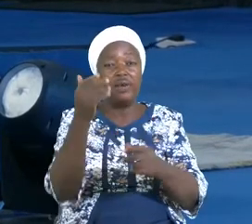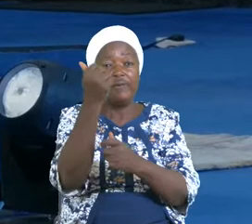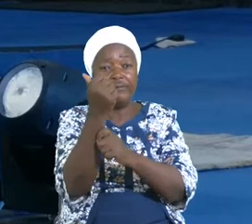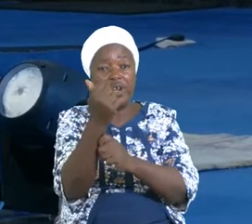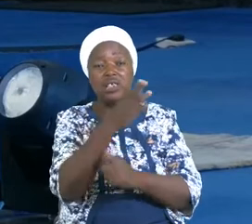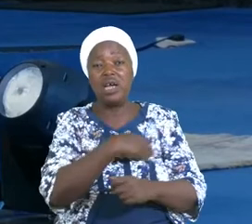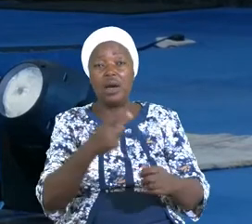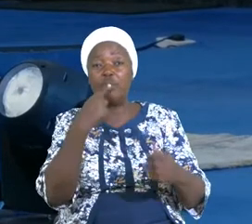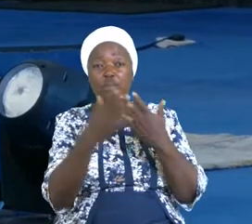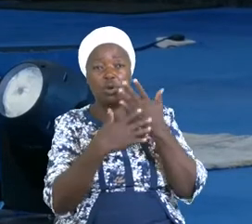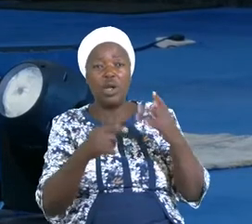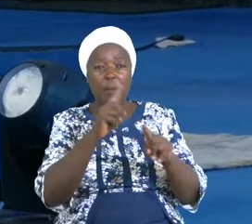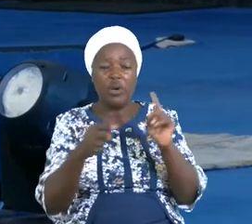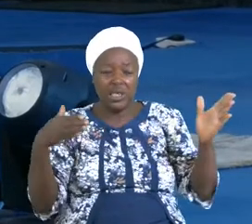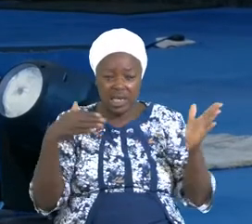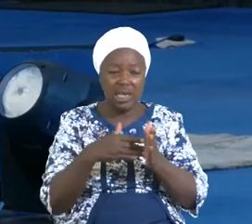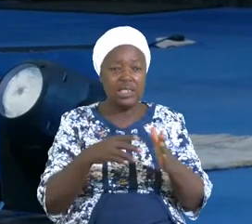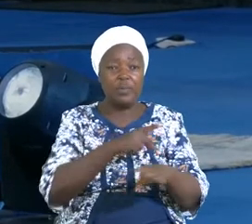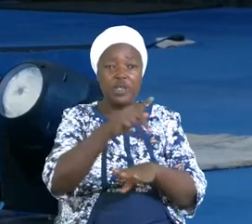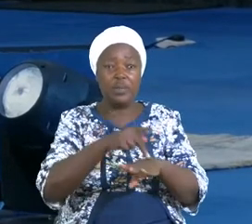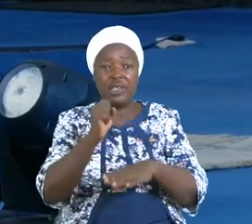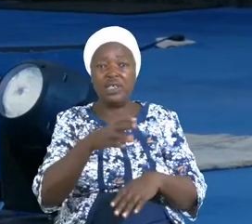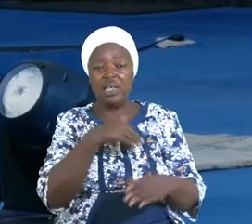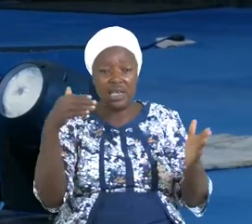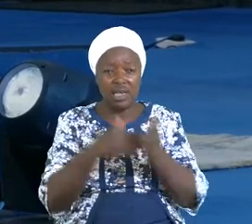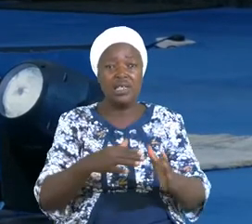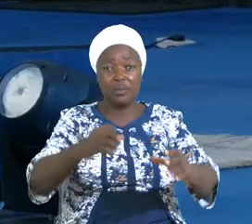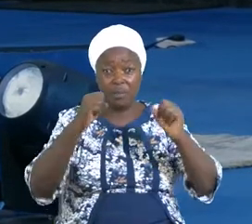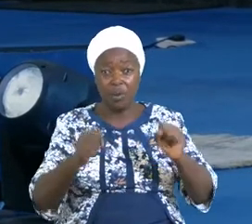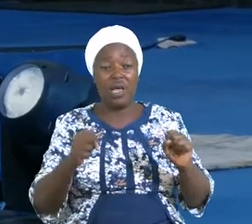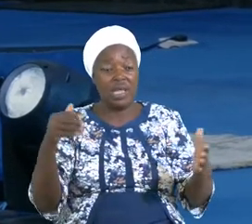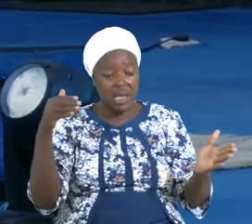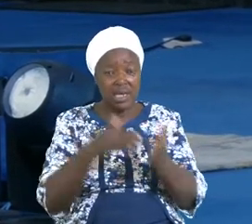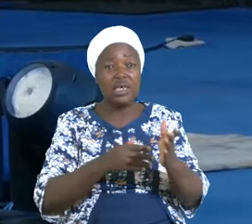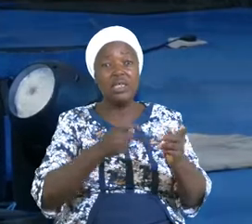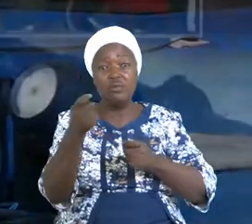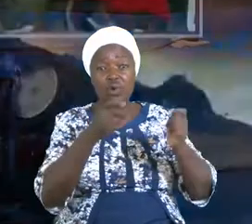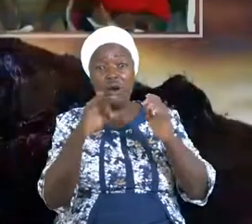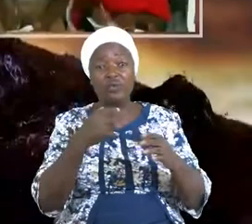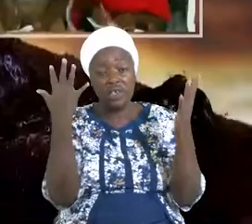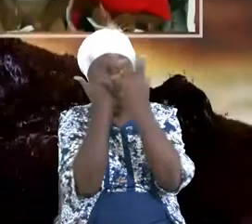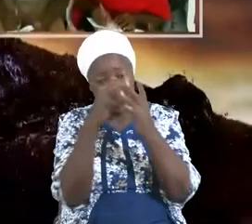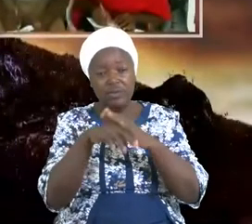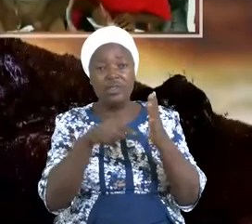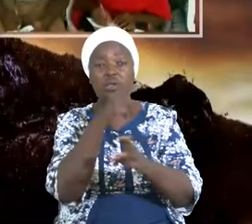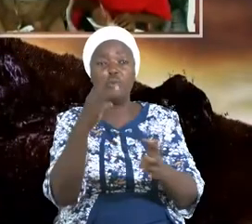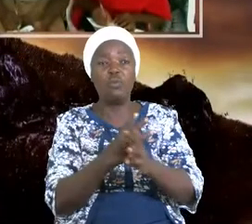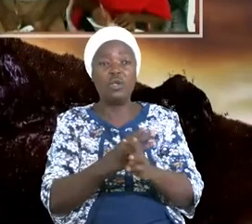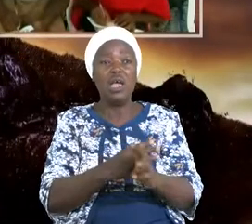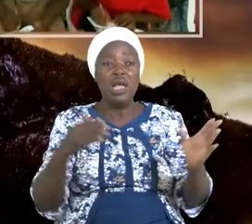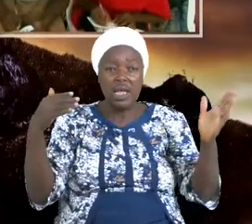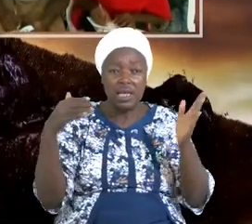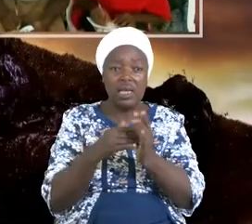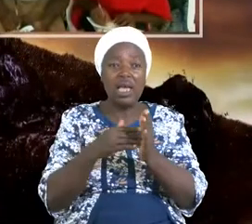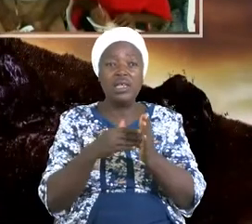principalities, against powers, against the rulers of the darkness of this world, against